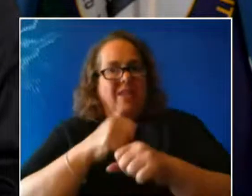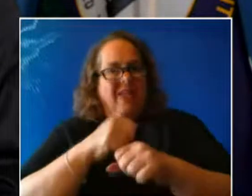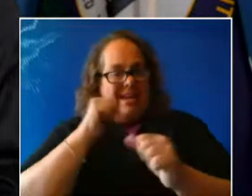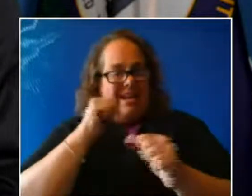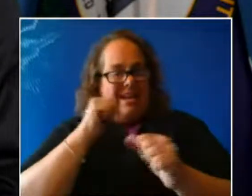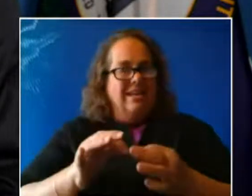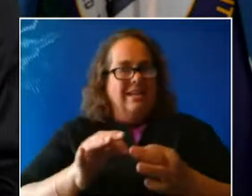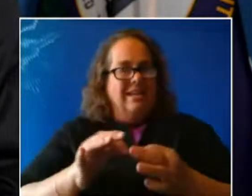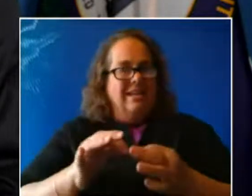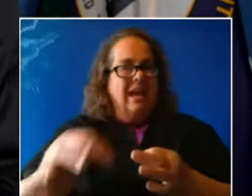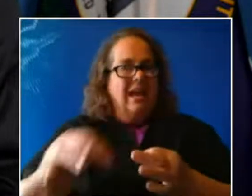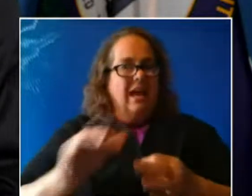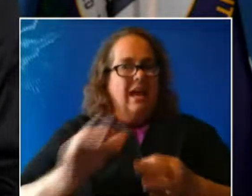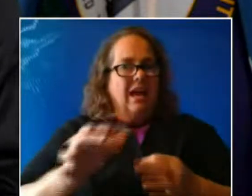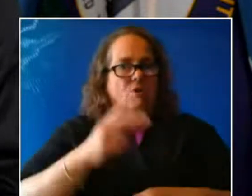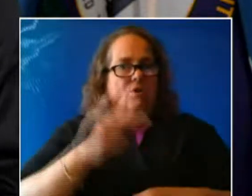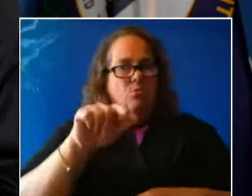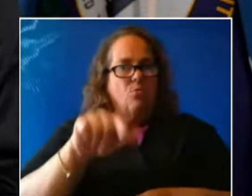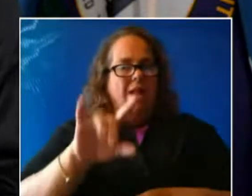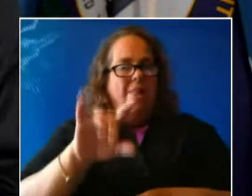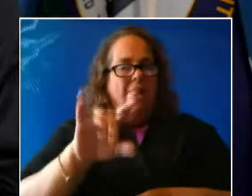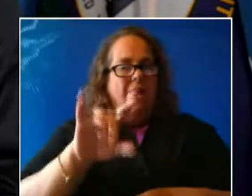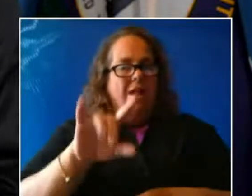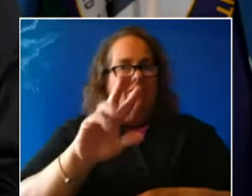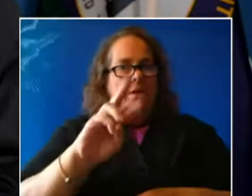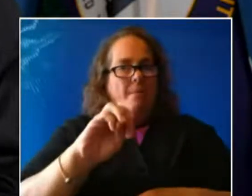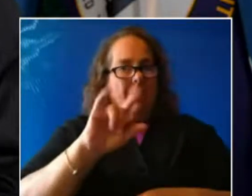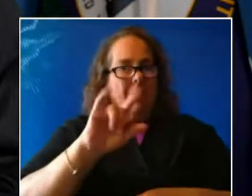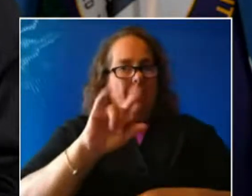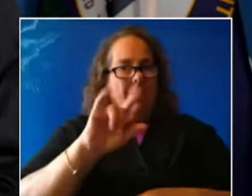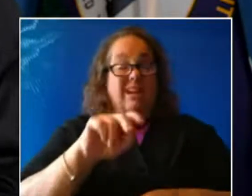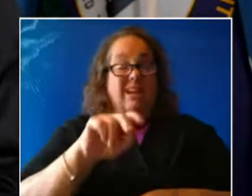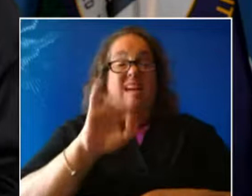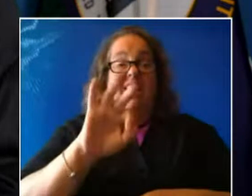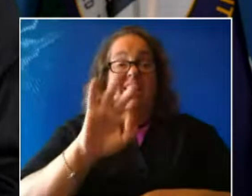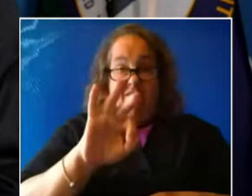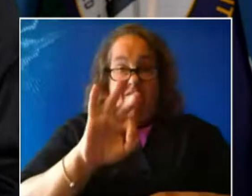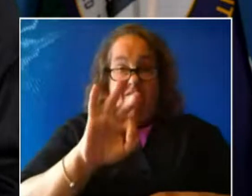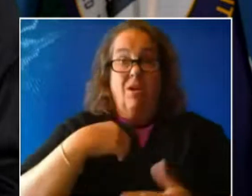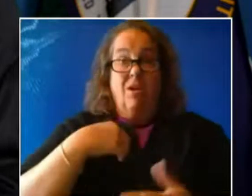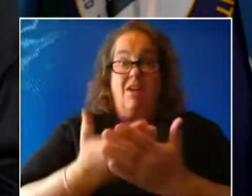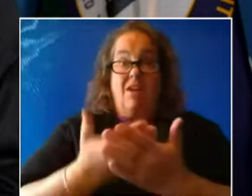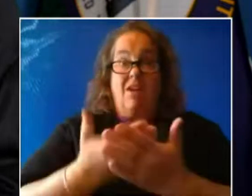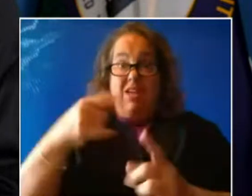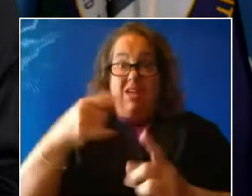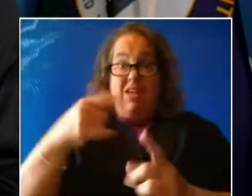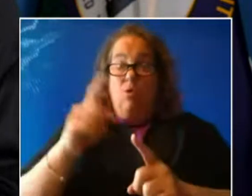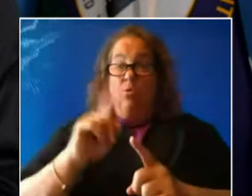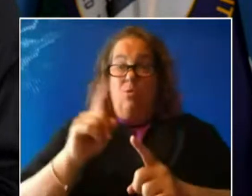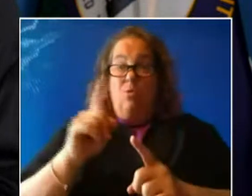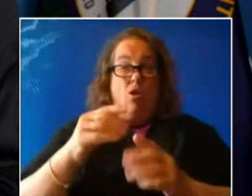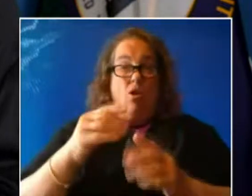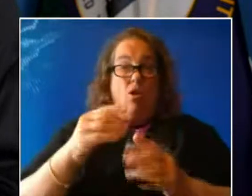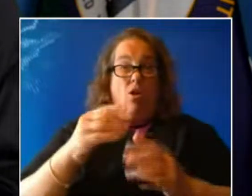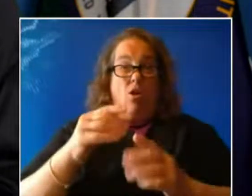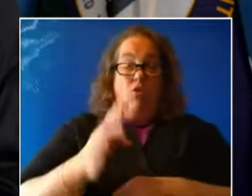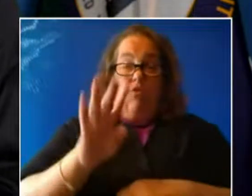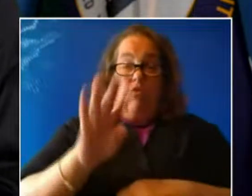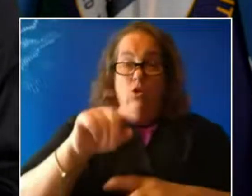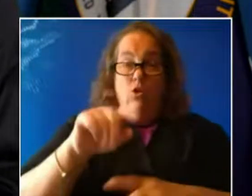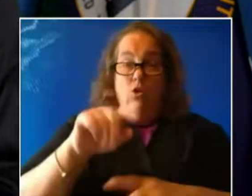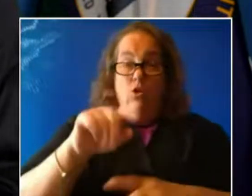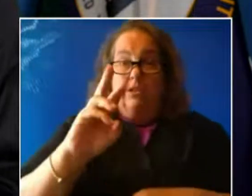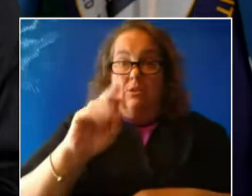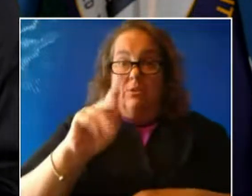goal? And then if it gets to that point where we're beyond that 4 to 6 week time frame of getting there, do